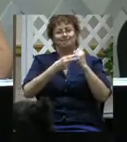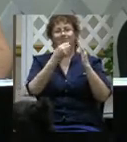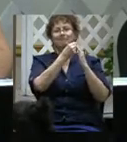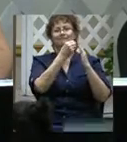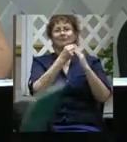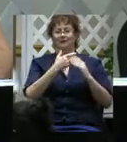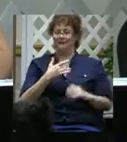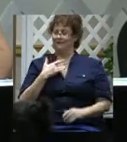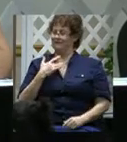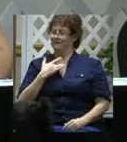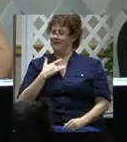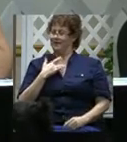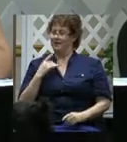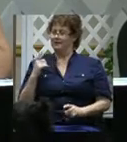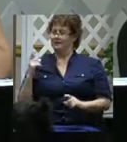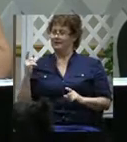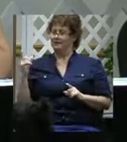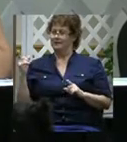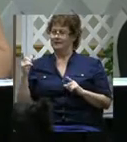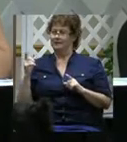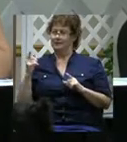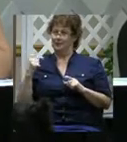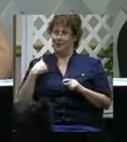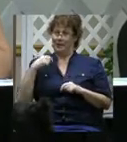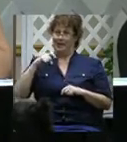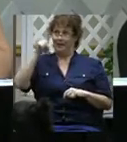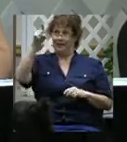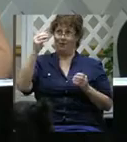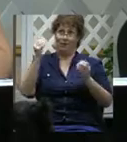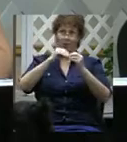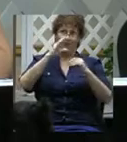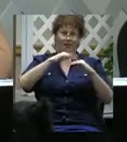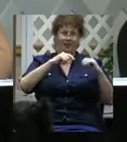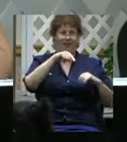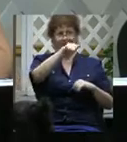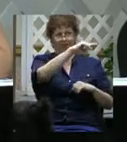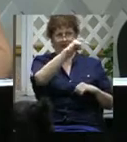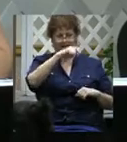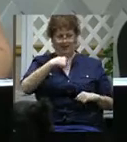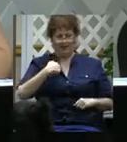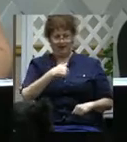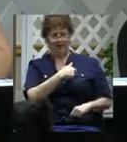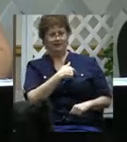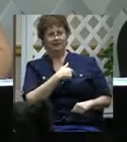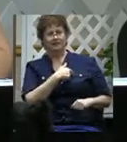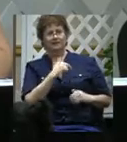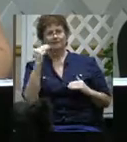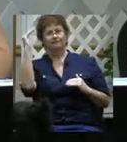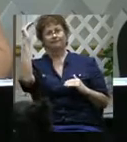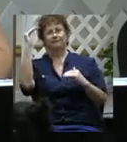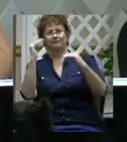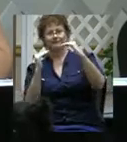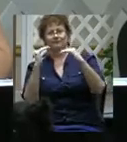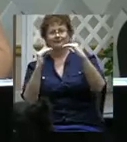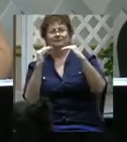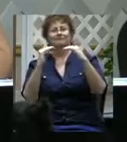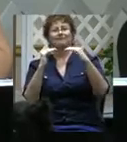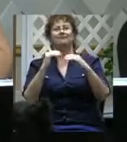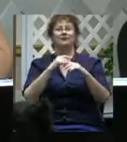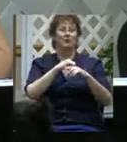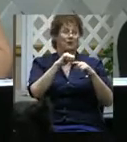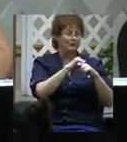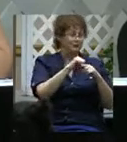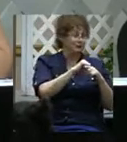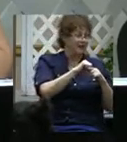feel that we need them more than they need us, because they really help us to provide quality services after we train